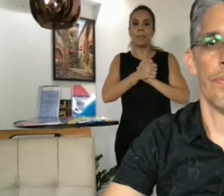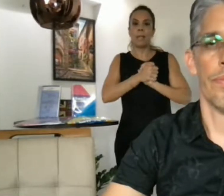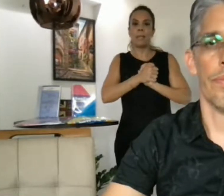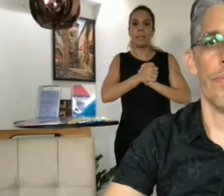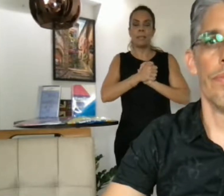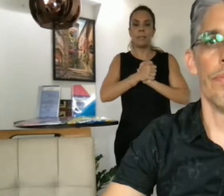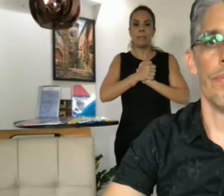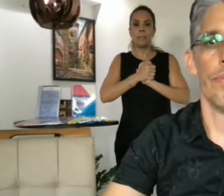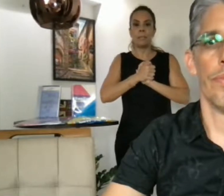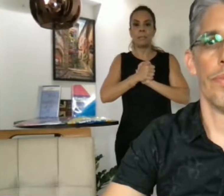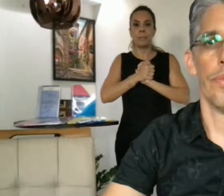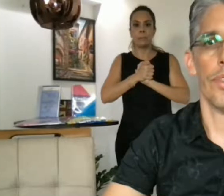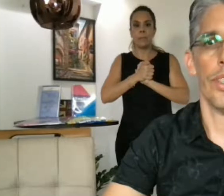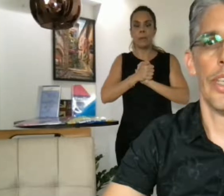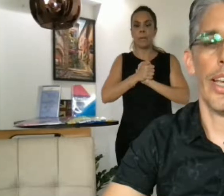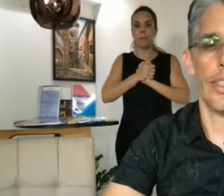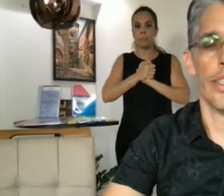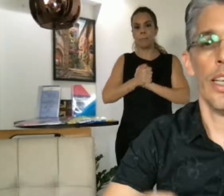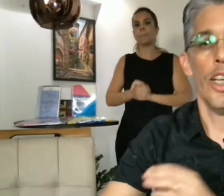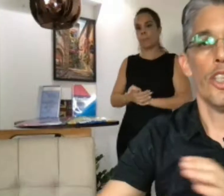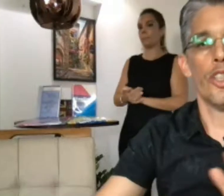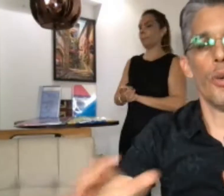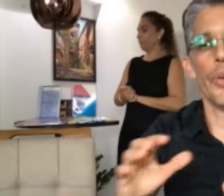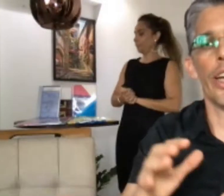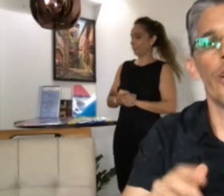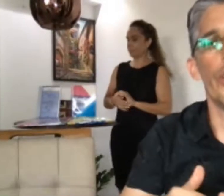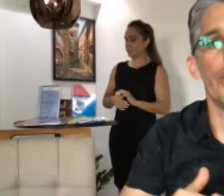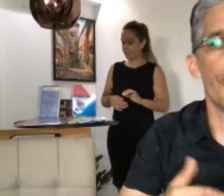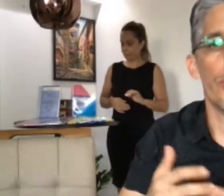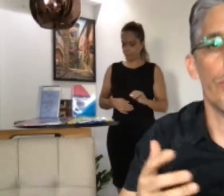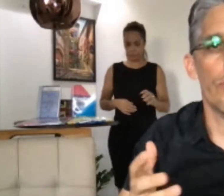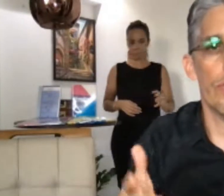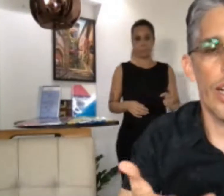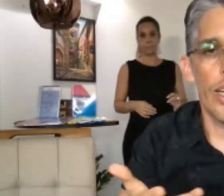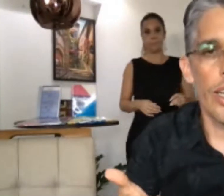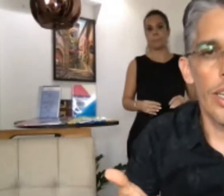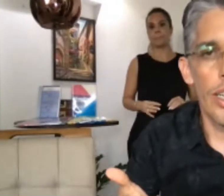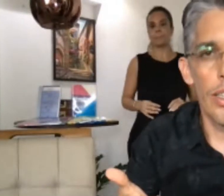we are going to have the raffle? How yes. Can you, yeah? So we are going to...